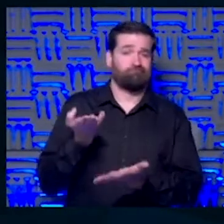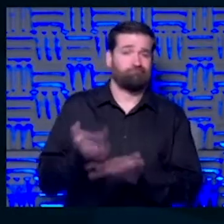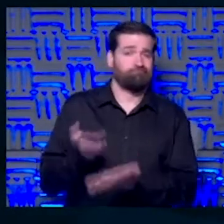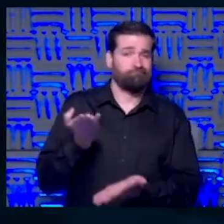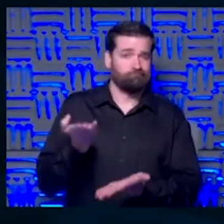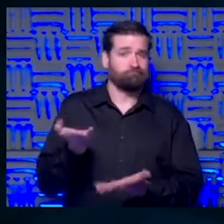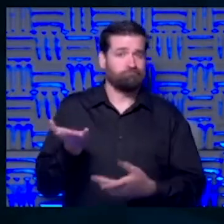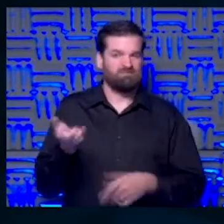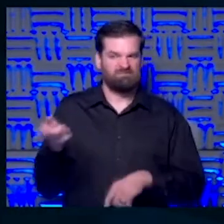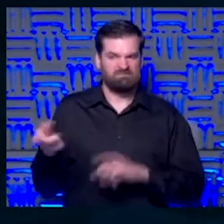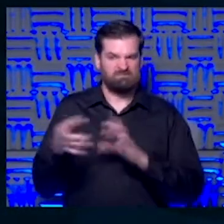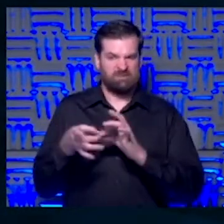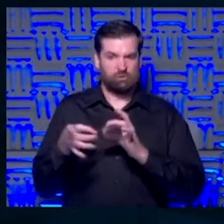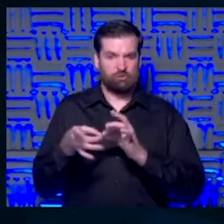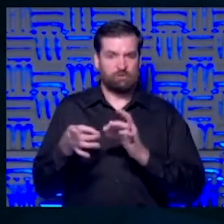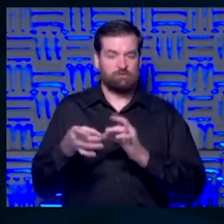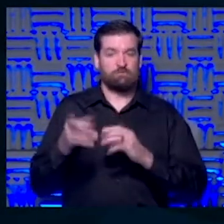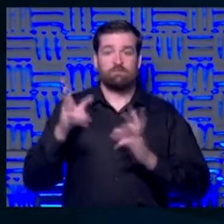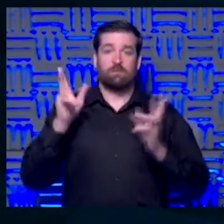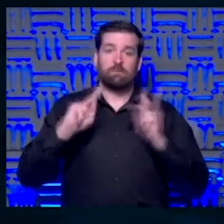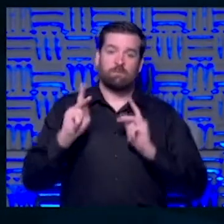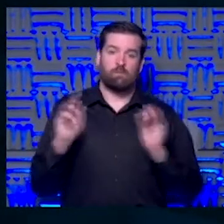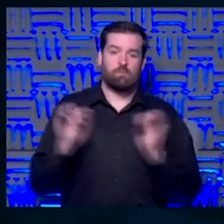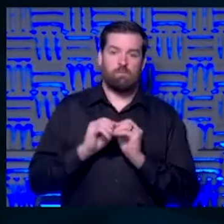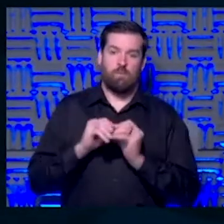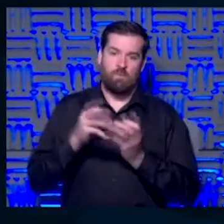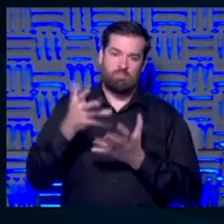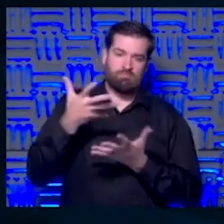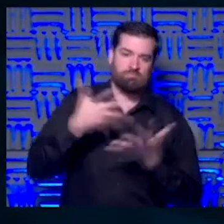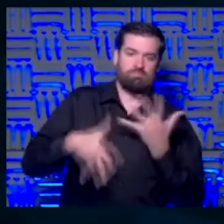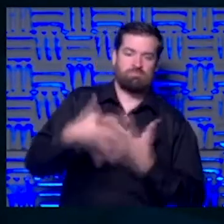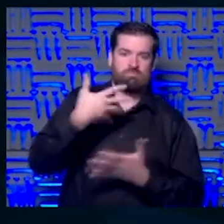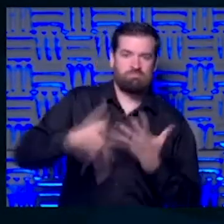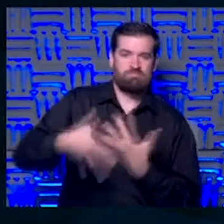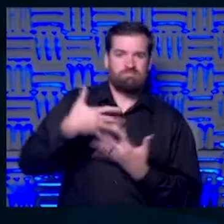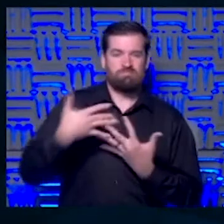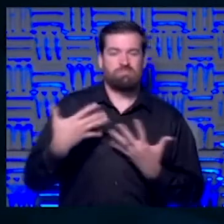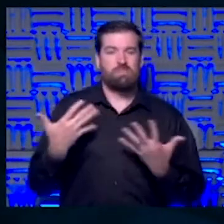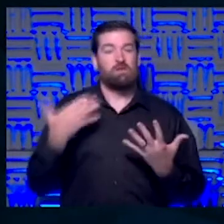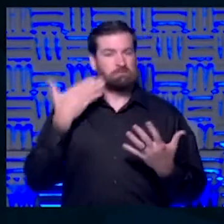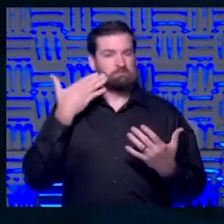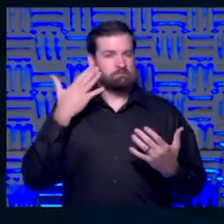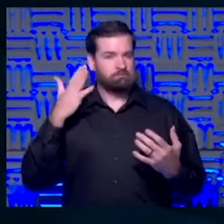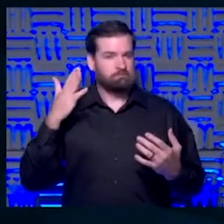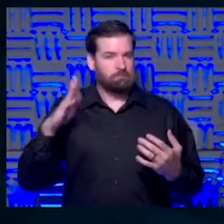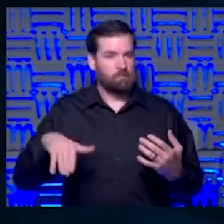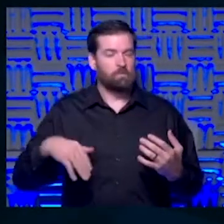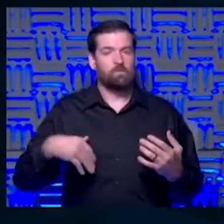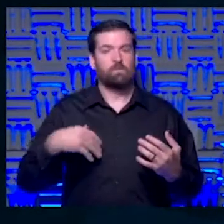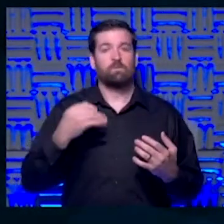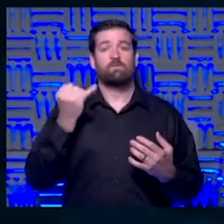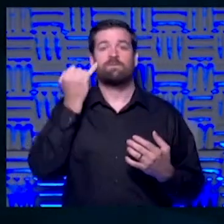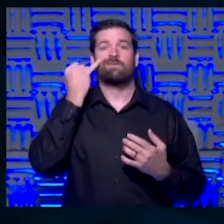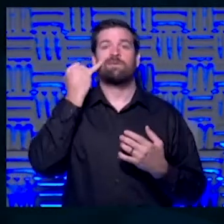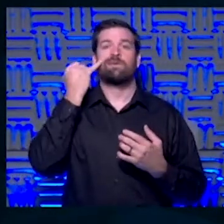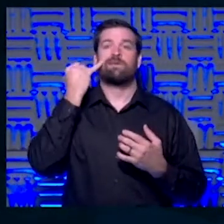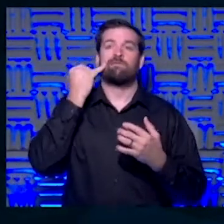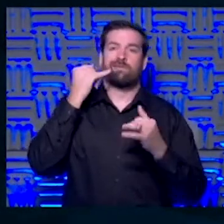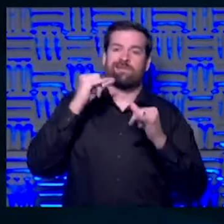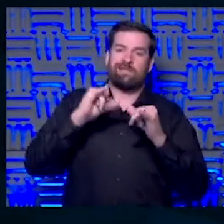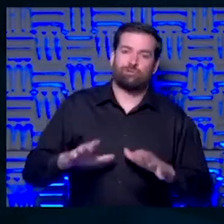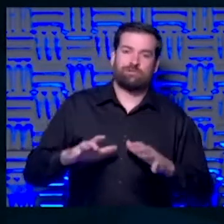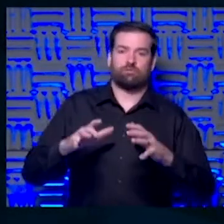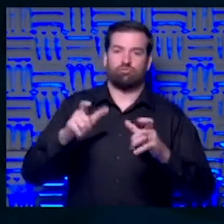as pointed out, people are in closer approximation. I know that if the engineering controls,